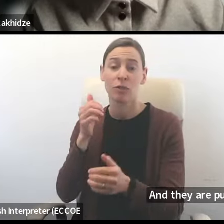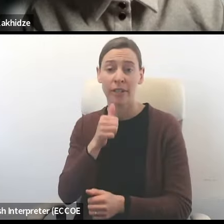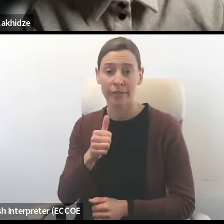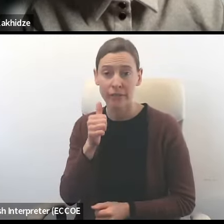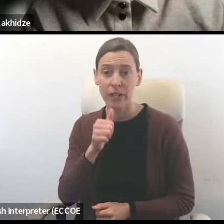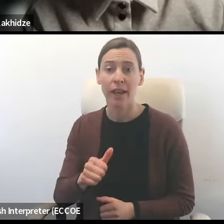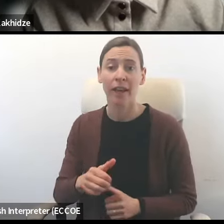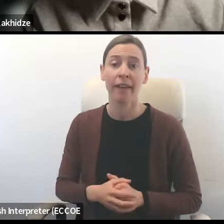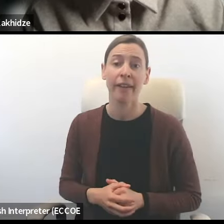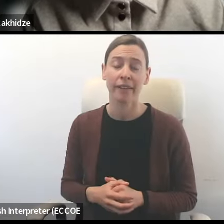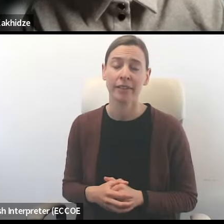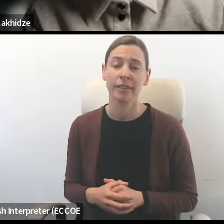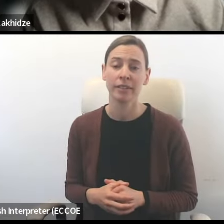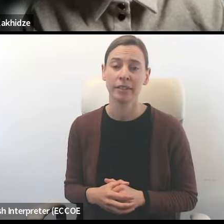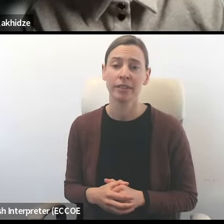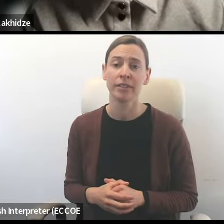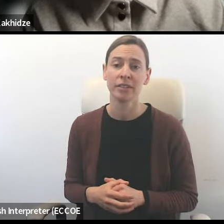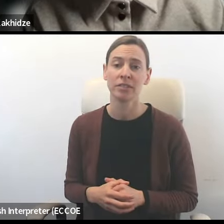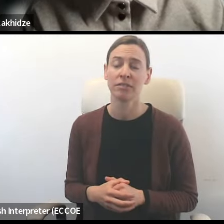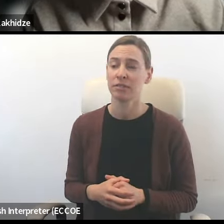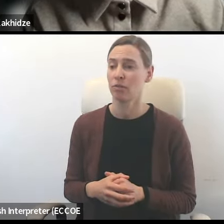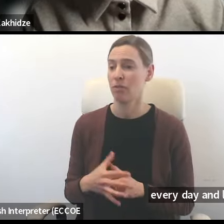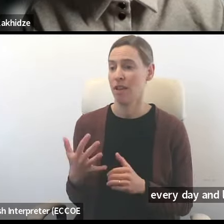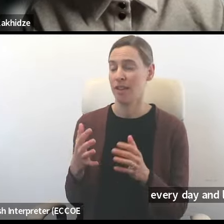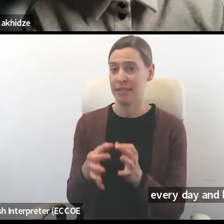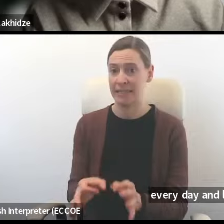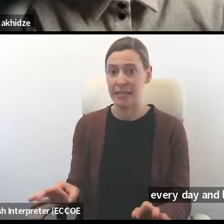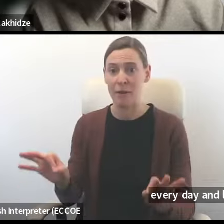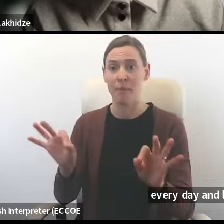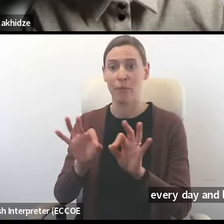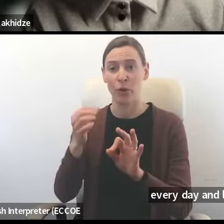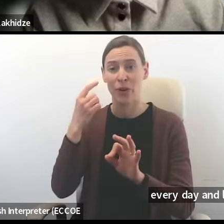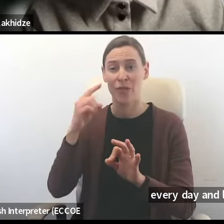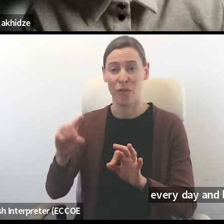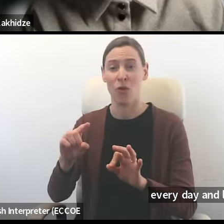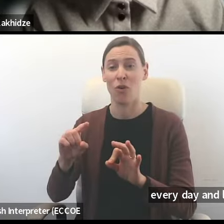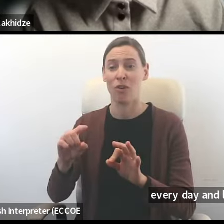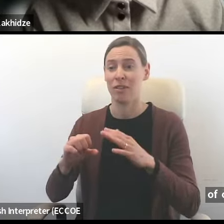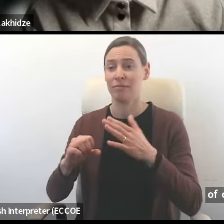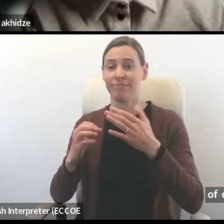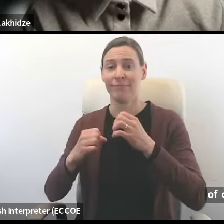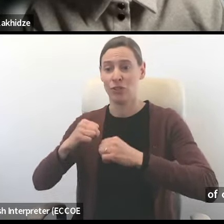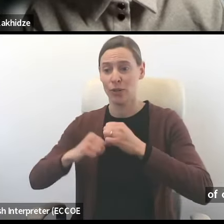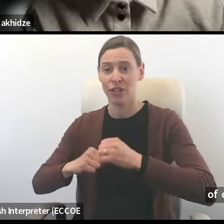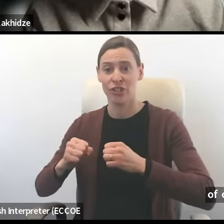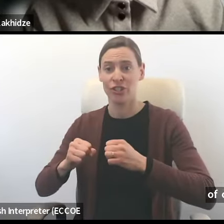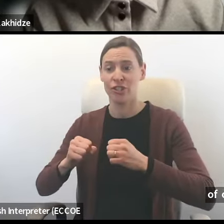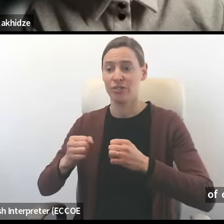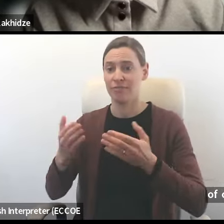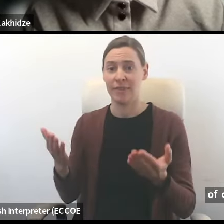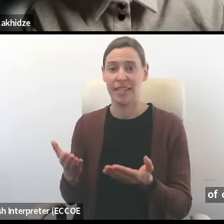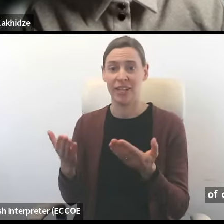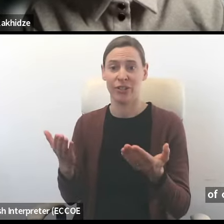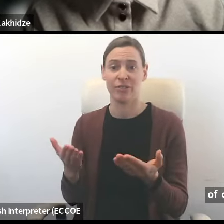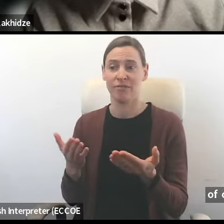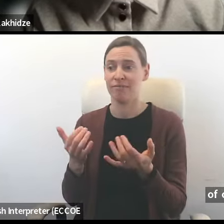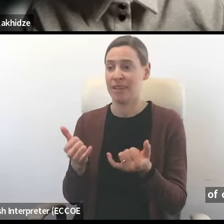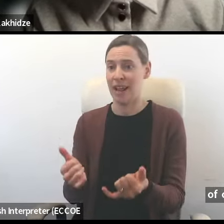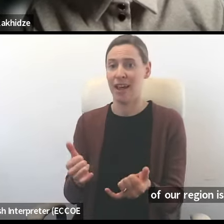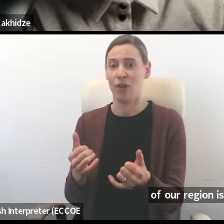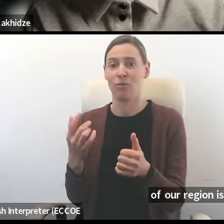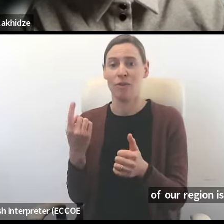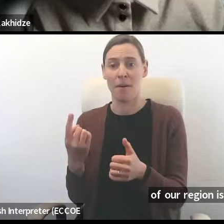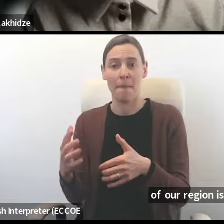like very huge part of the infrastructure of our region is destroyed now, so we are supplied with energy from